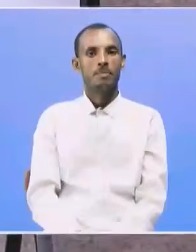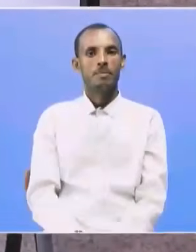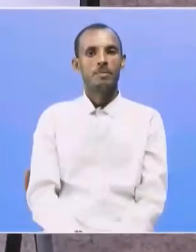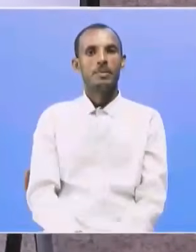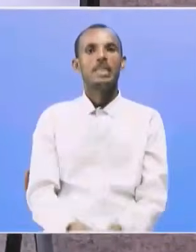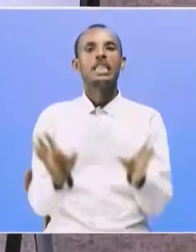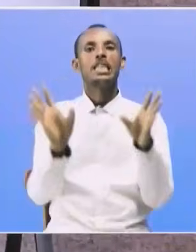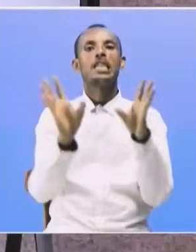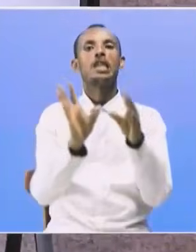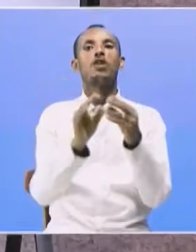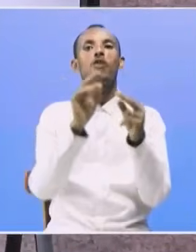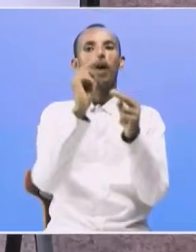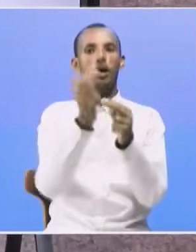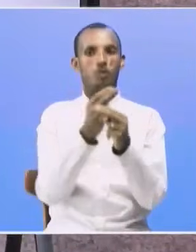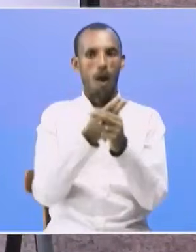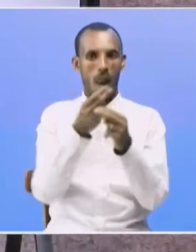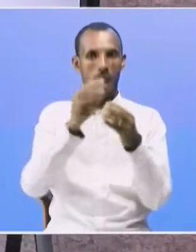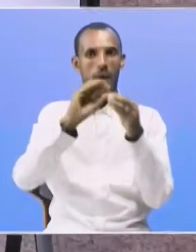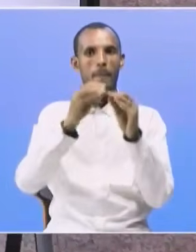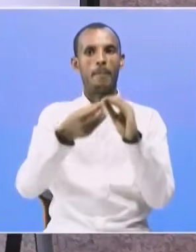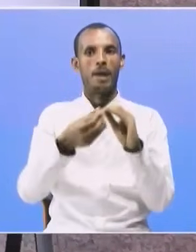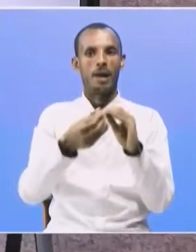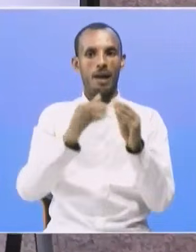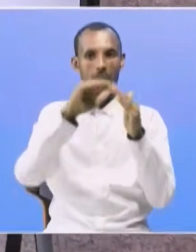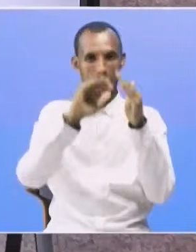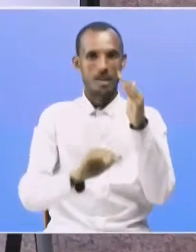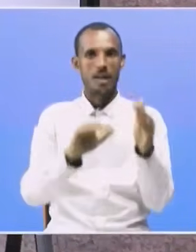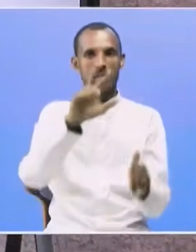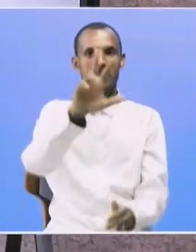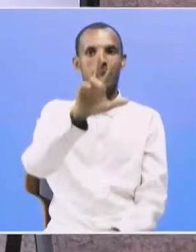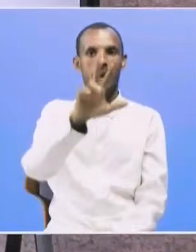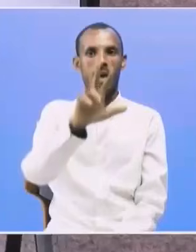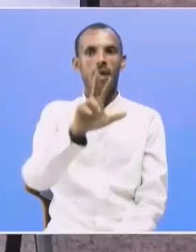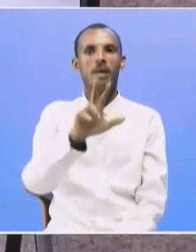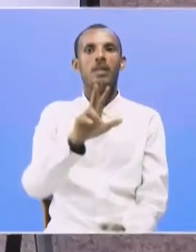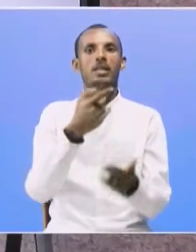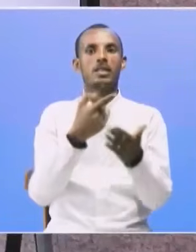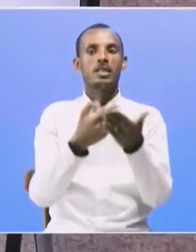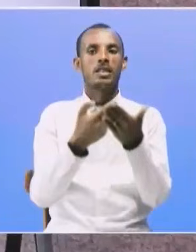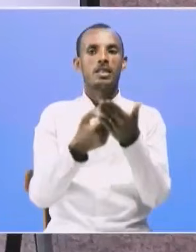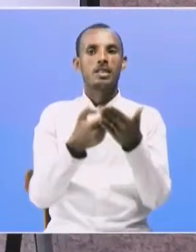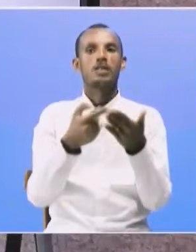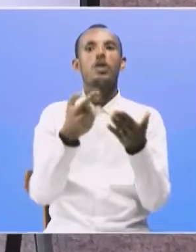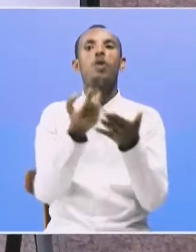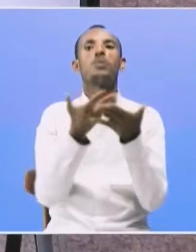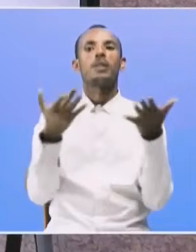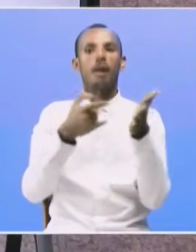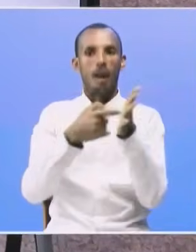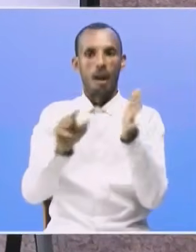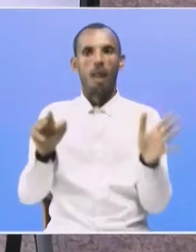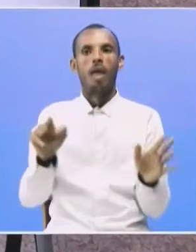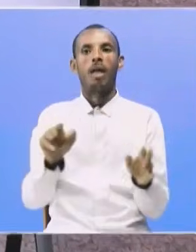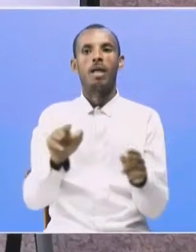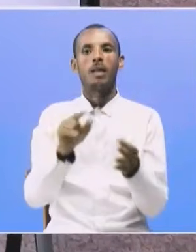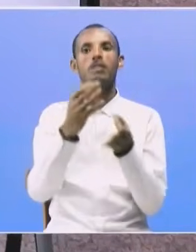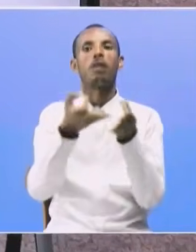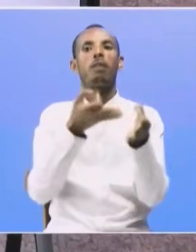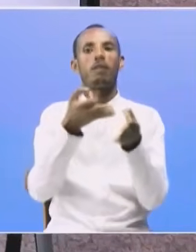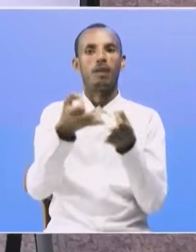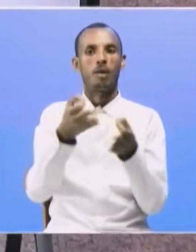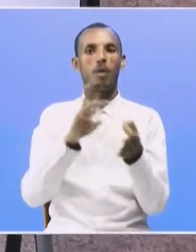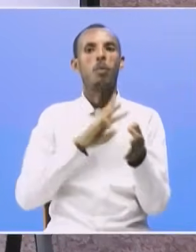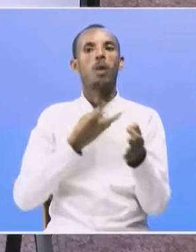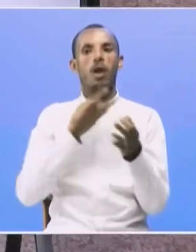The set of natural numbers less than 3, the set or the object is clearly stated. We can